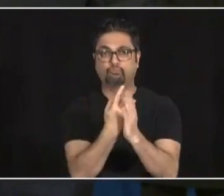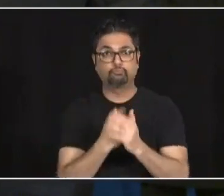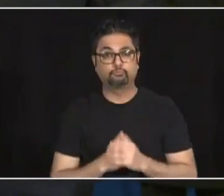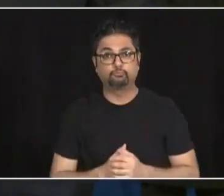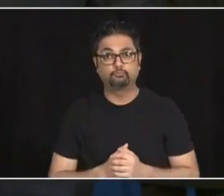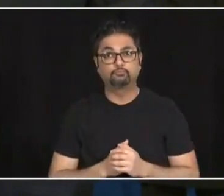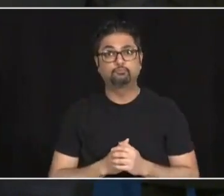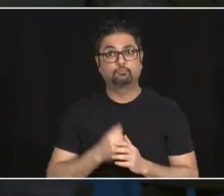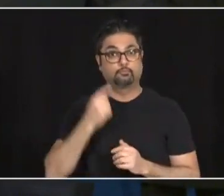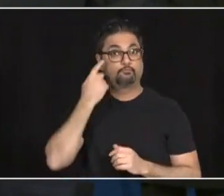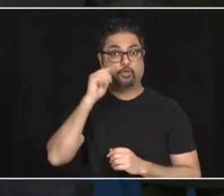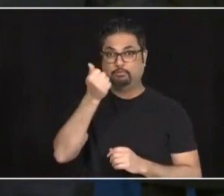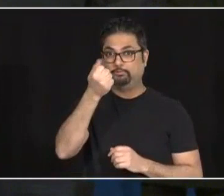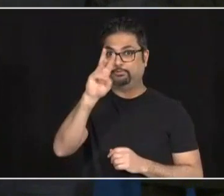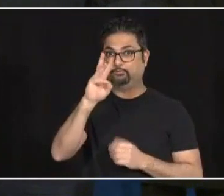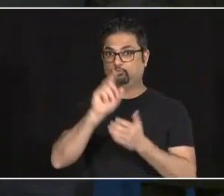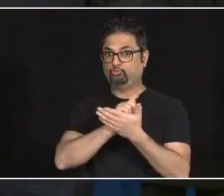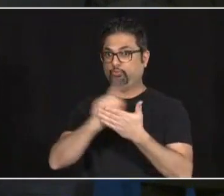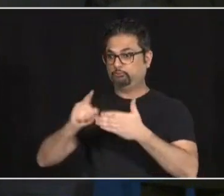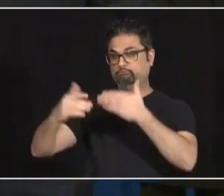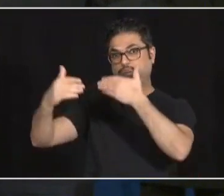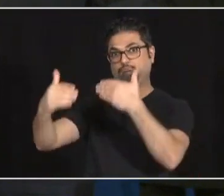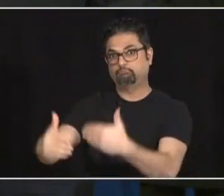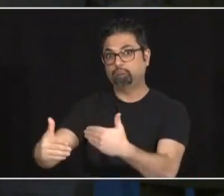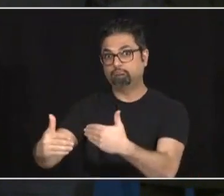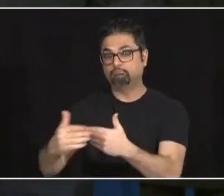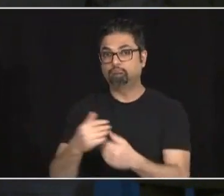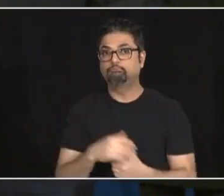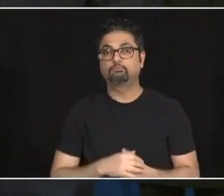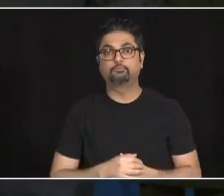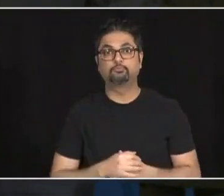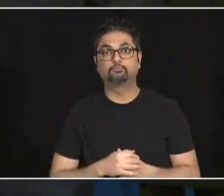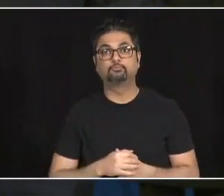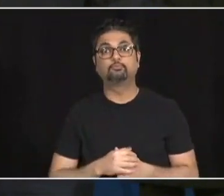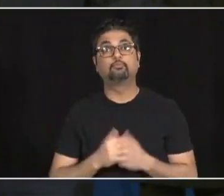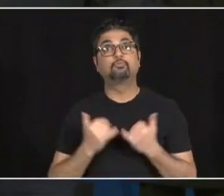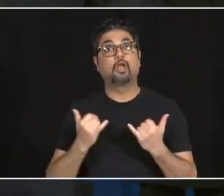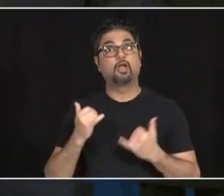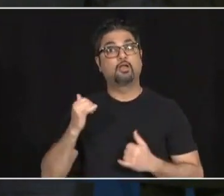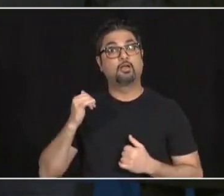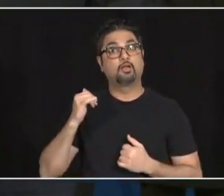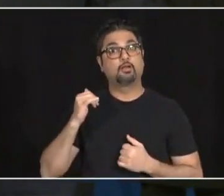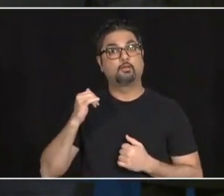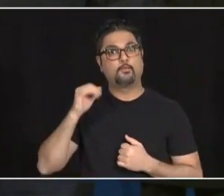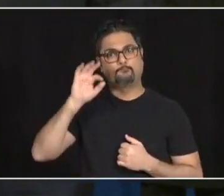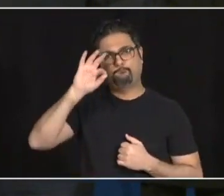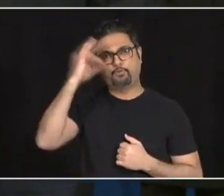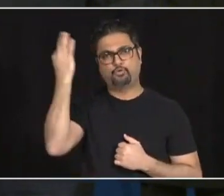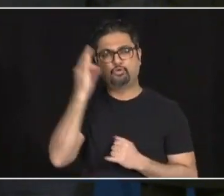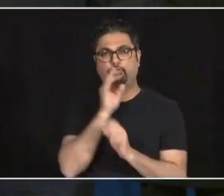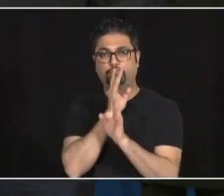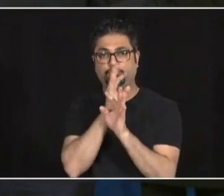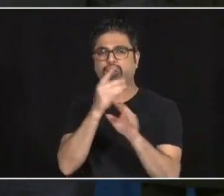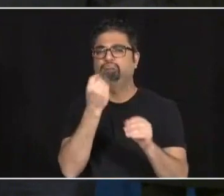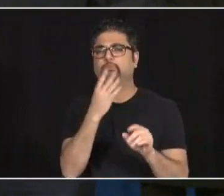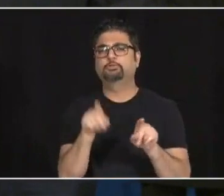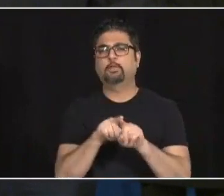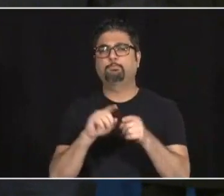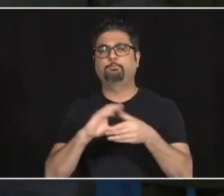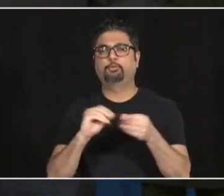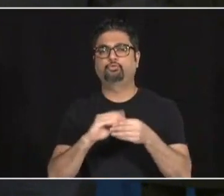lines fighting COVID-19. C'est la raison pour laquelle aujourd'hui, notre gouvernement annonce une